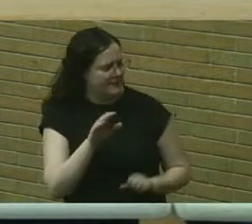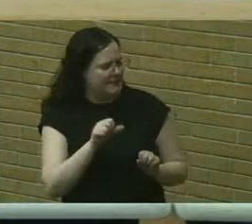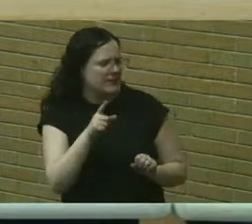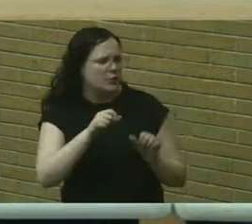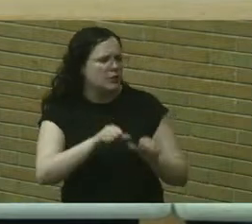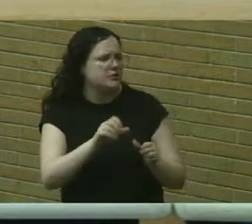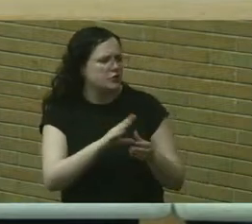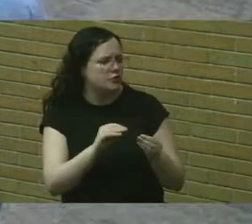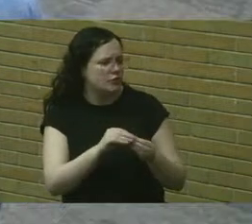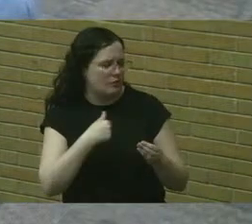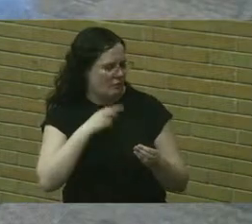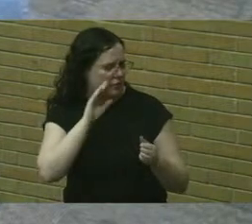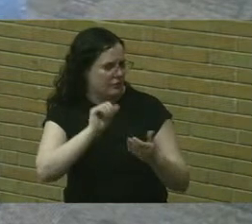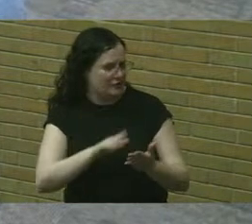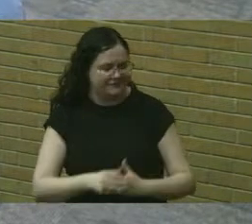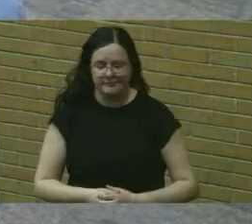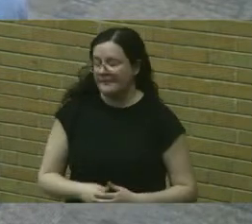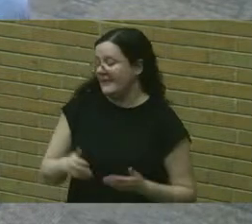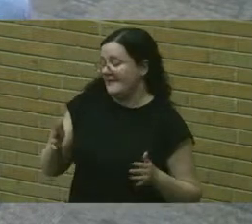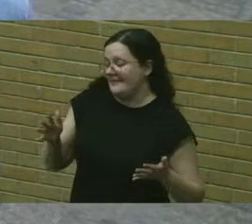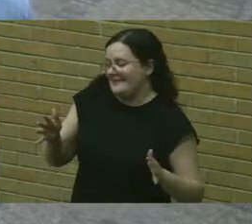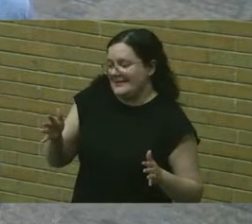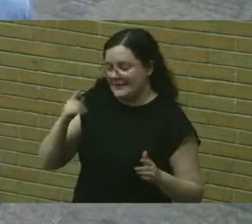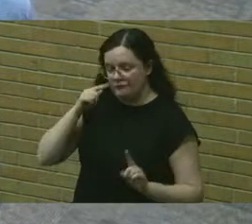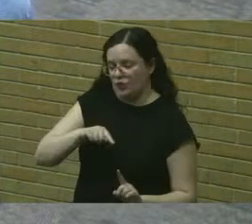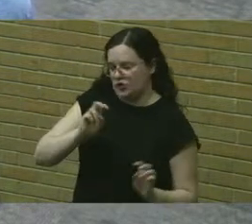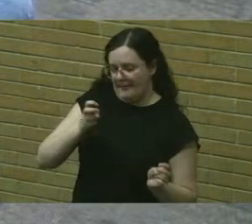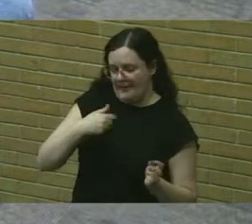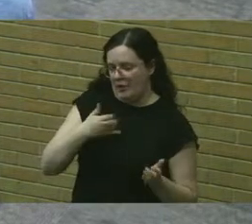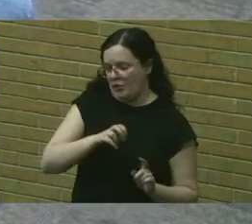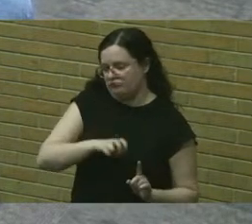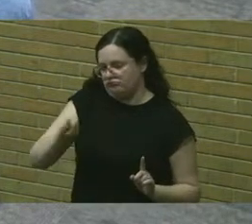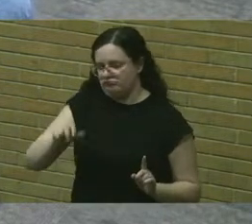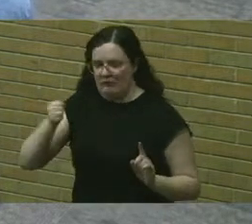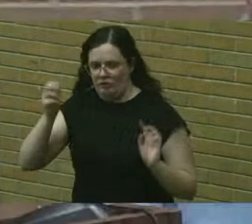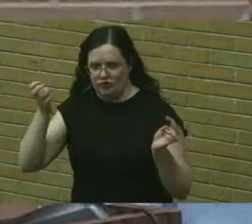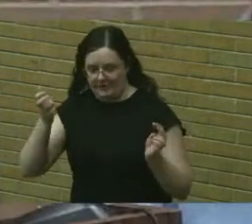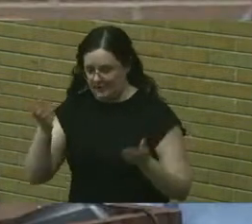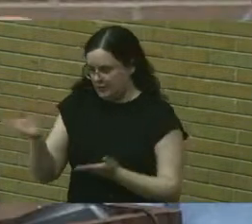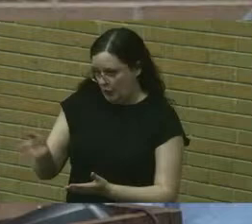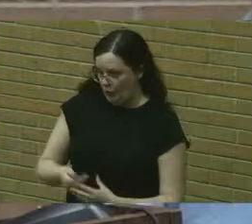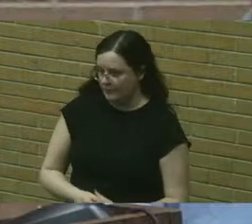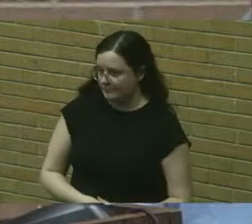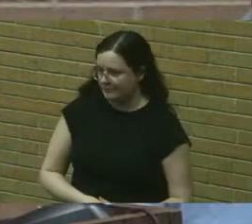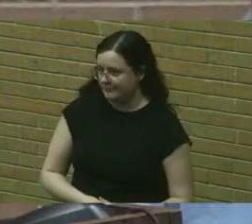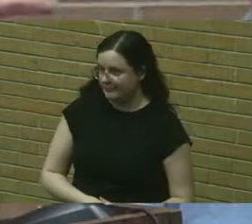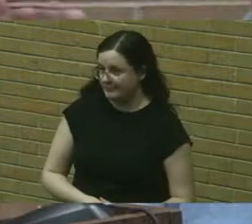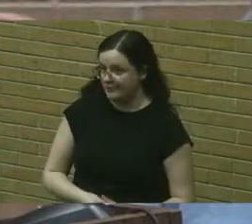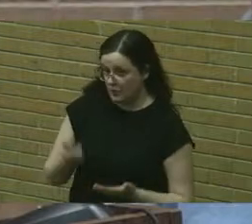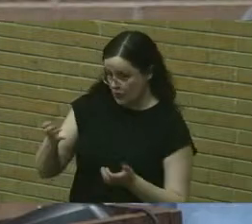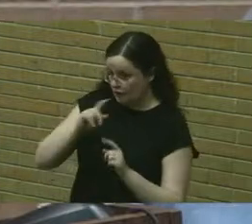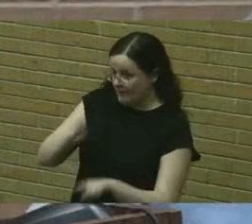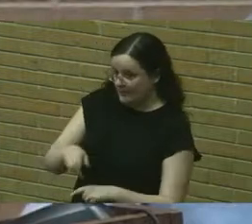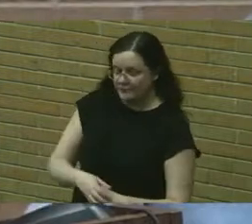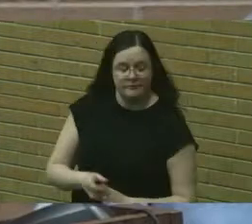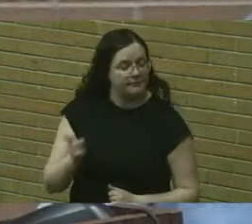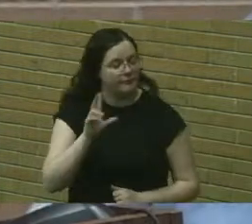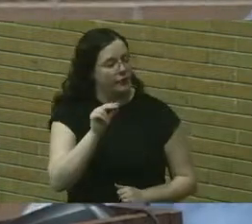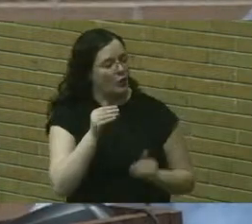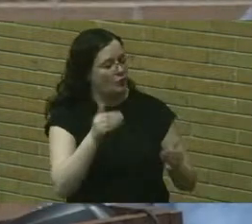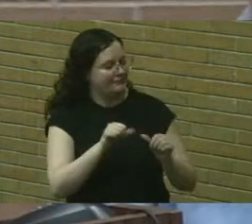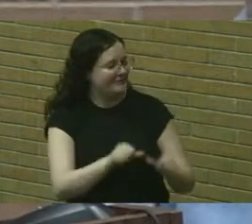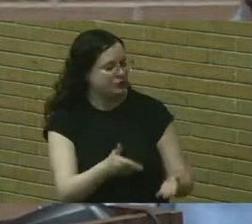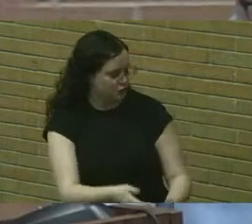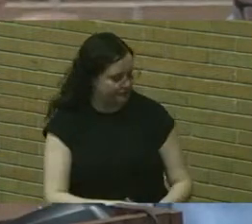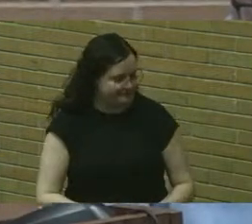the... That's it to this topic. I want to go to a different topic. So you want to comment now? No, go ahead.